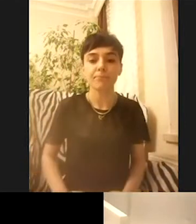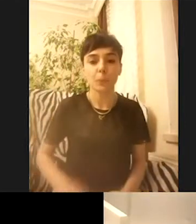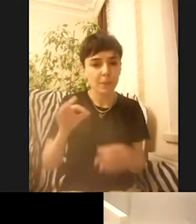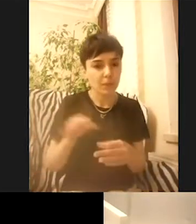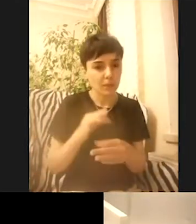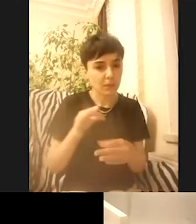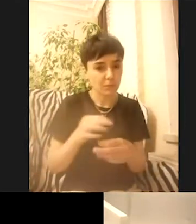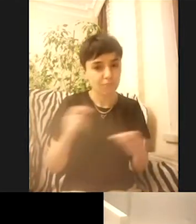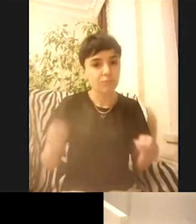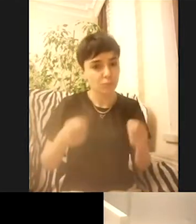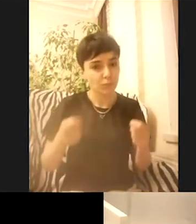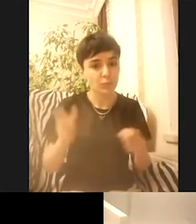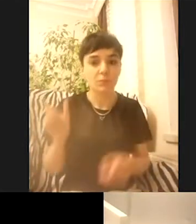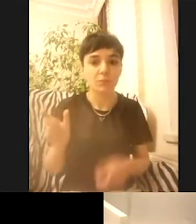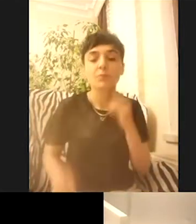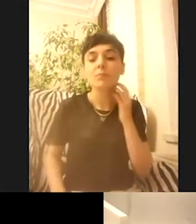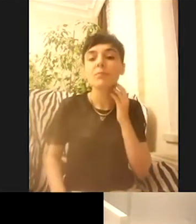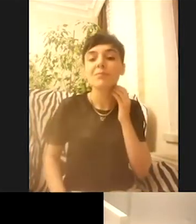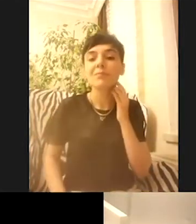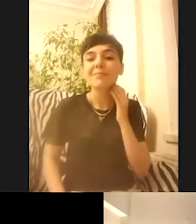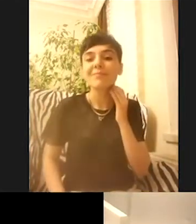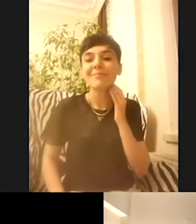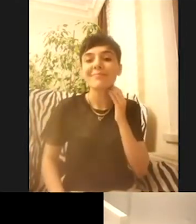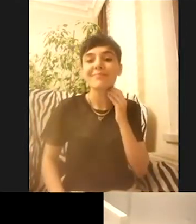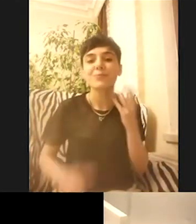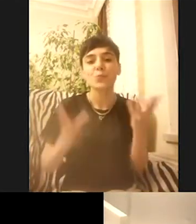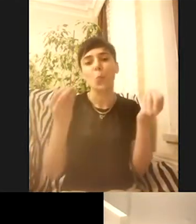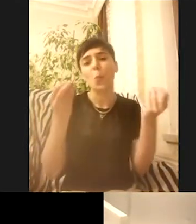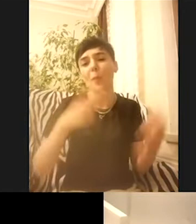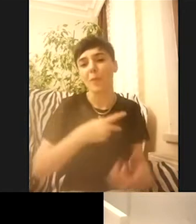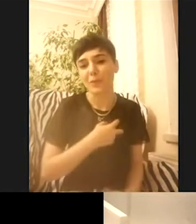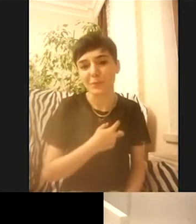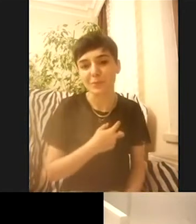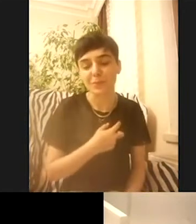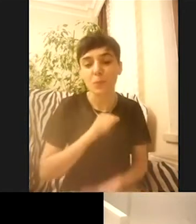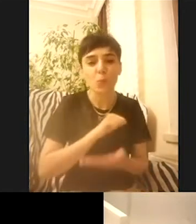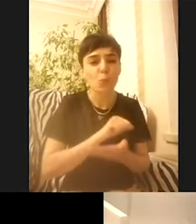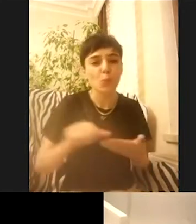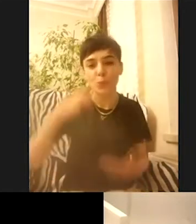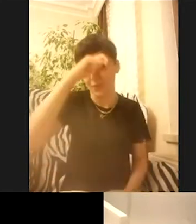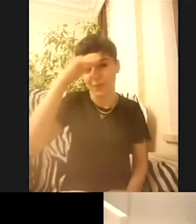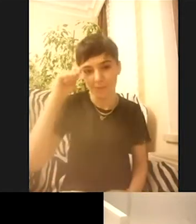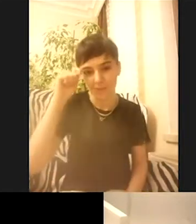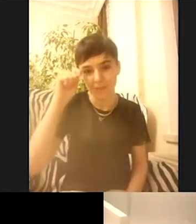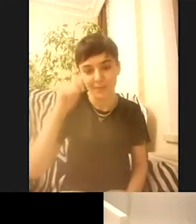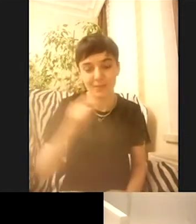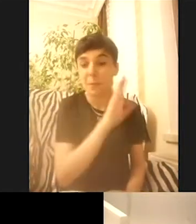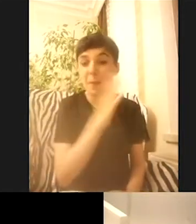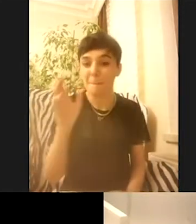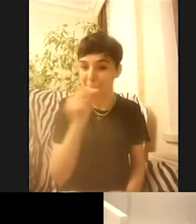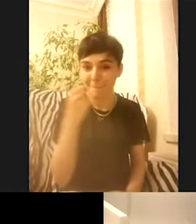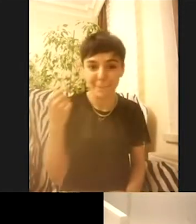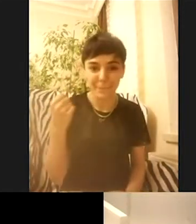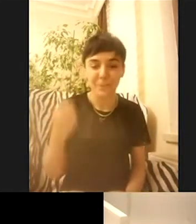with that guy. For the whole summer, I spent the whole summer on the window looking at him, like waiting for him to